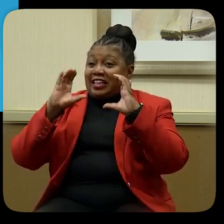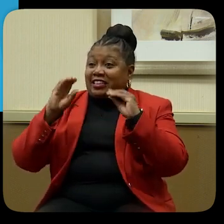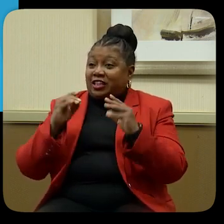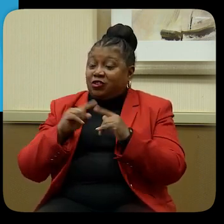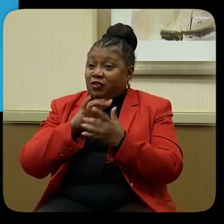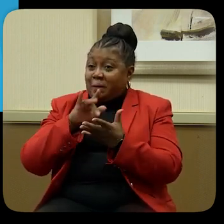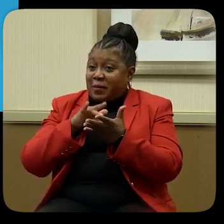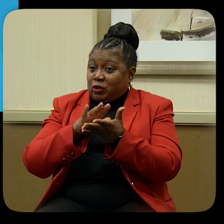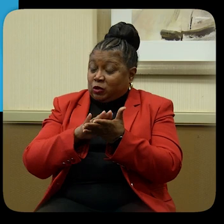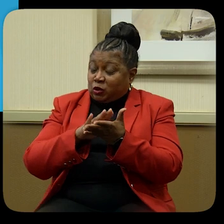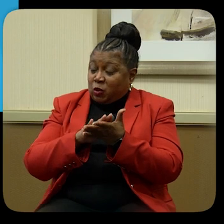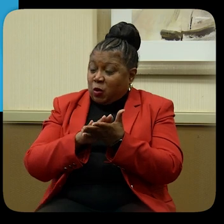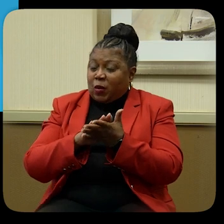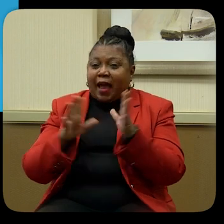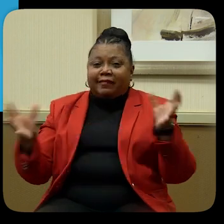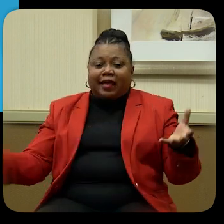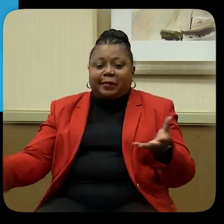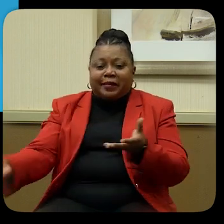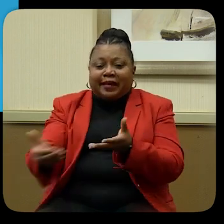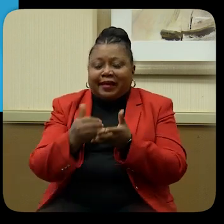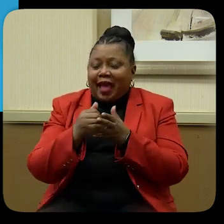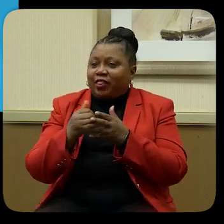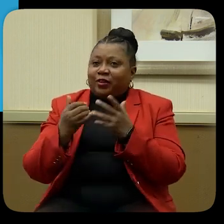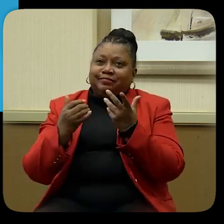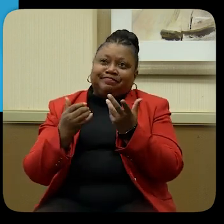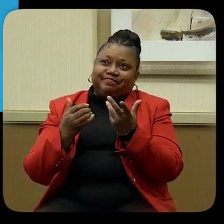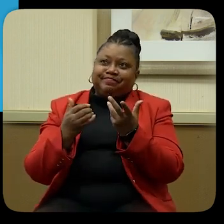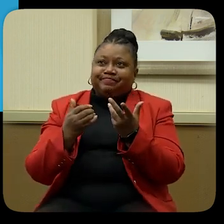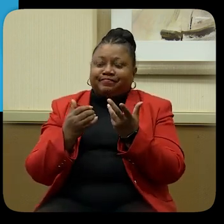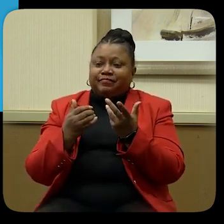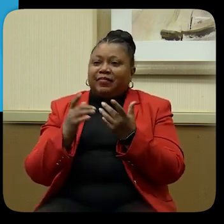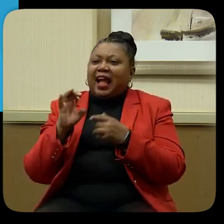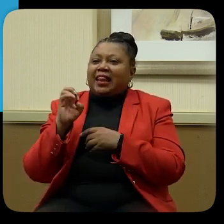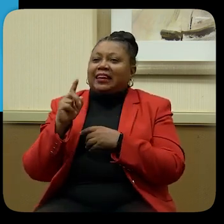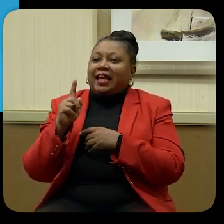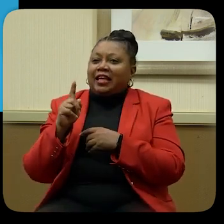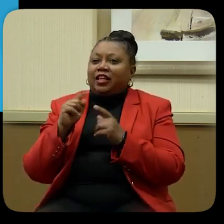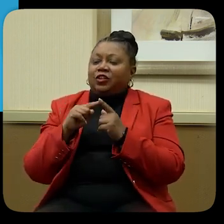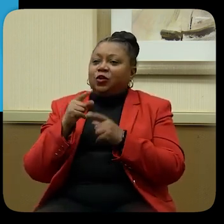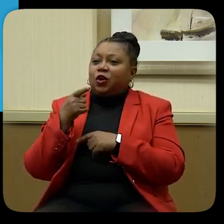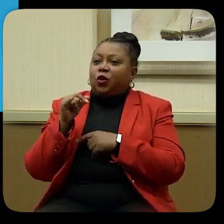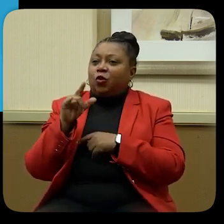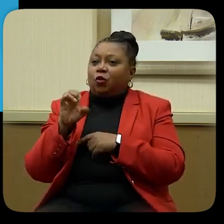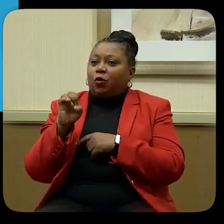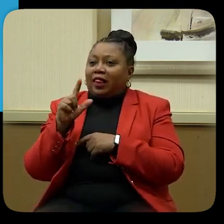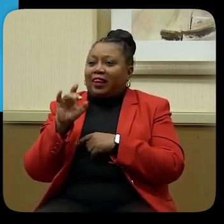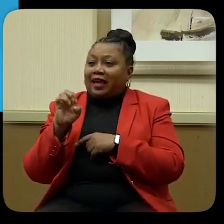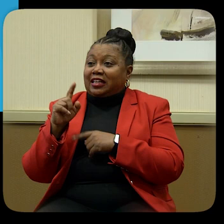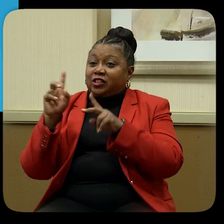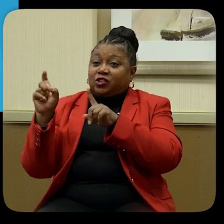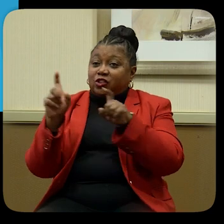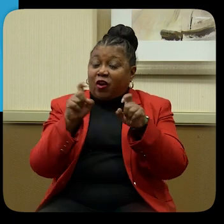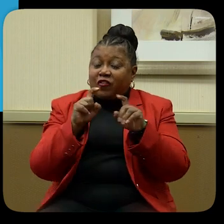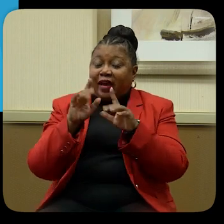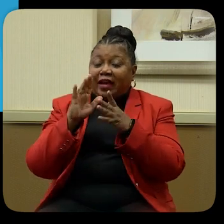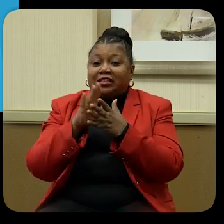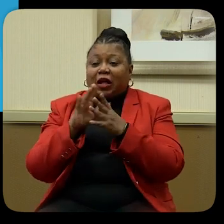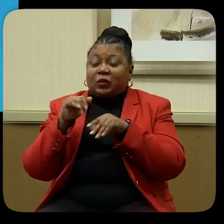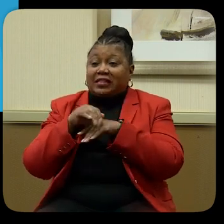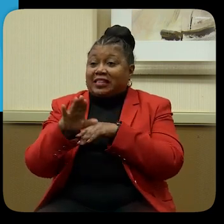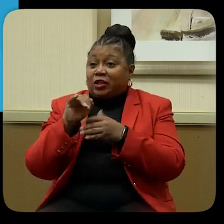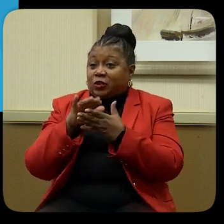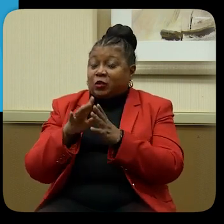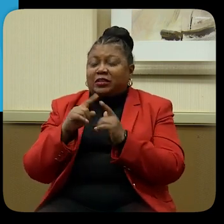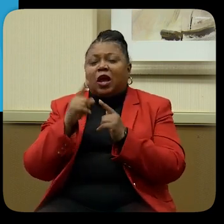for middle school, and they put together a link that you could, a Google link survey or whatever that you could send